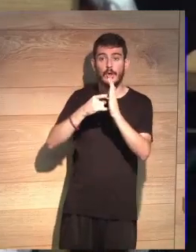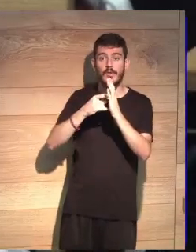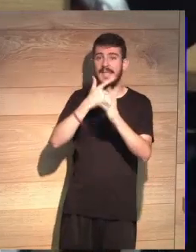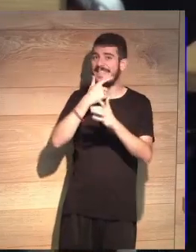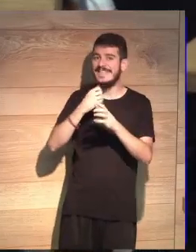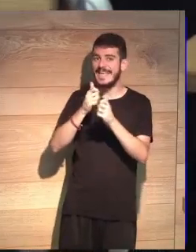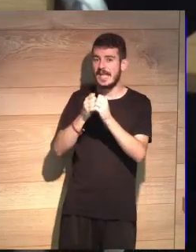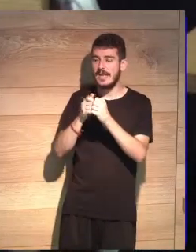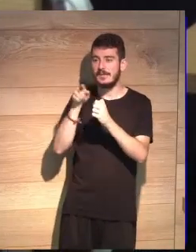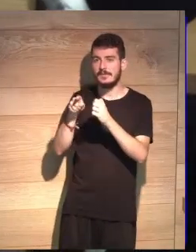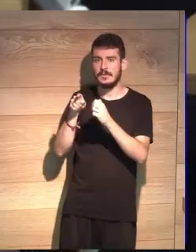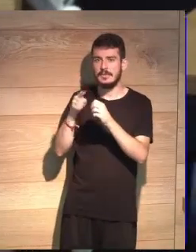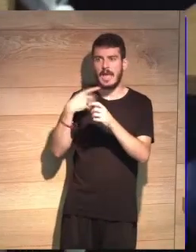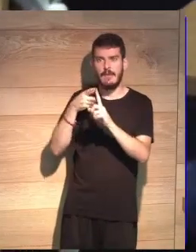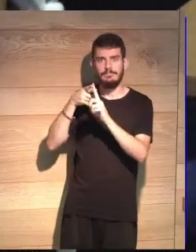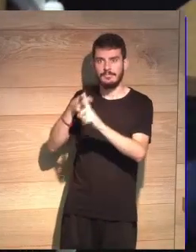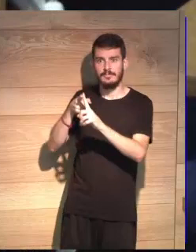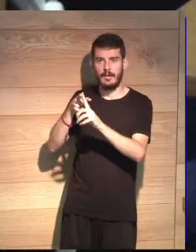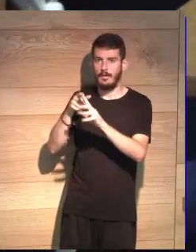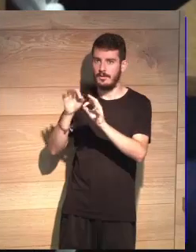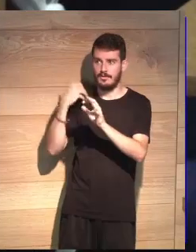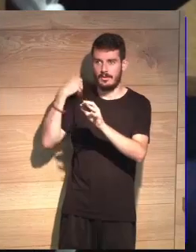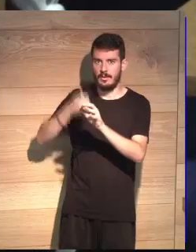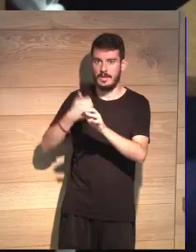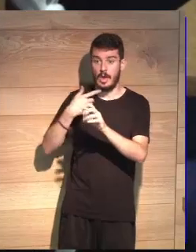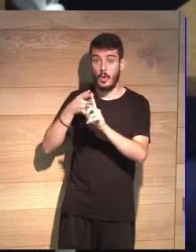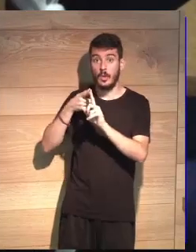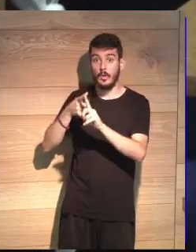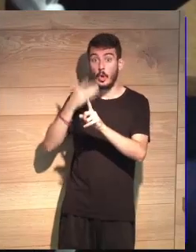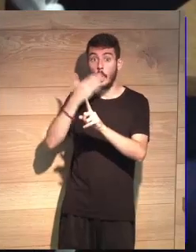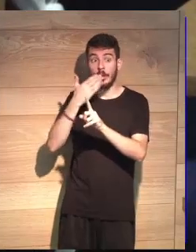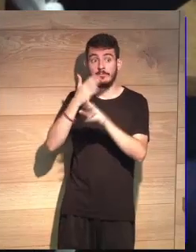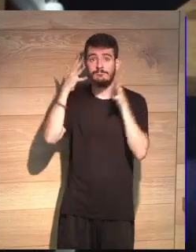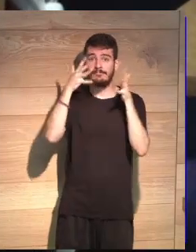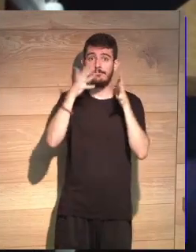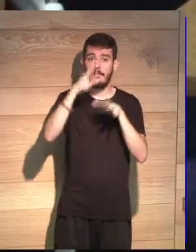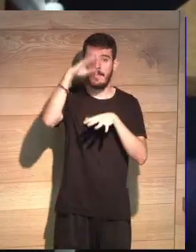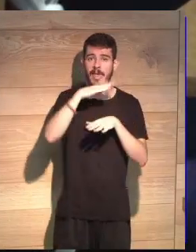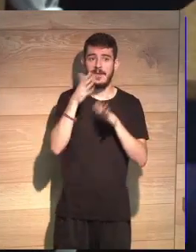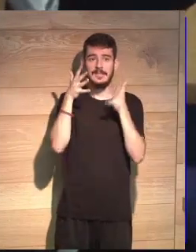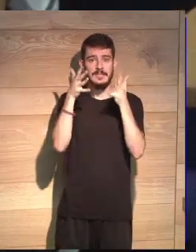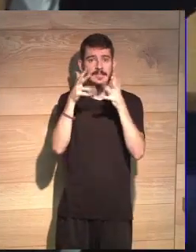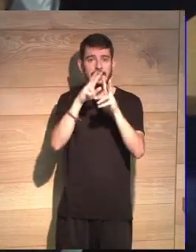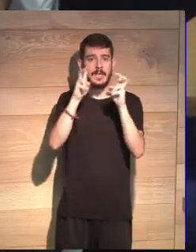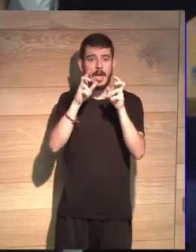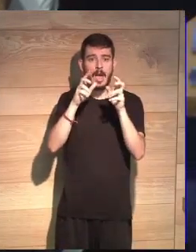Navarre, we have this e-gamer project that's doing this already. This is